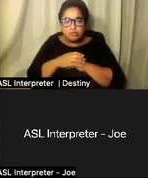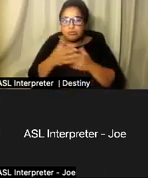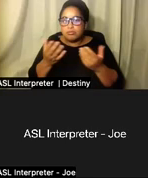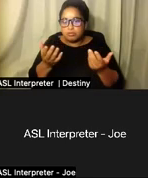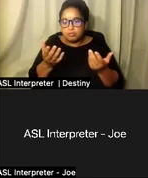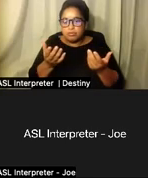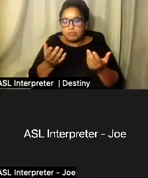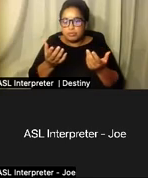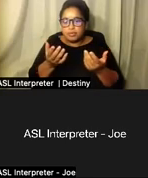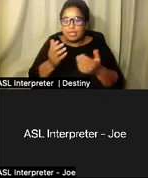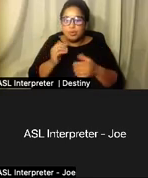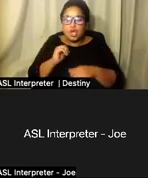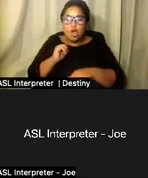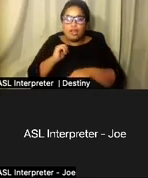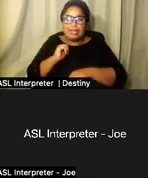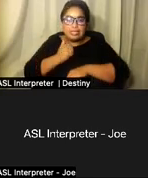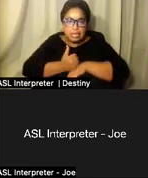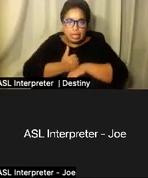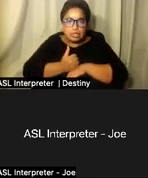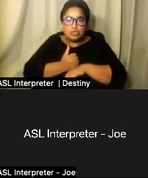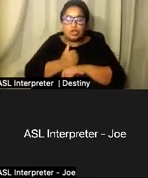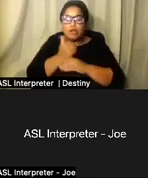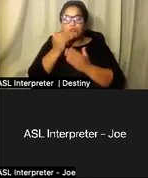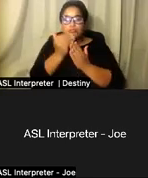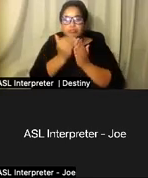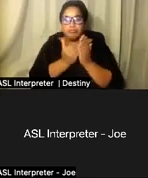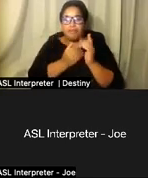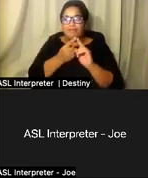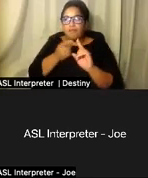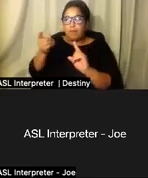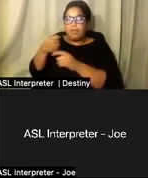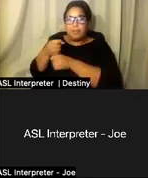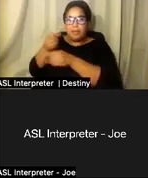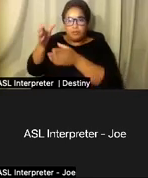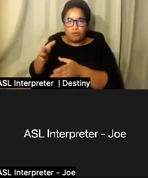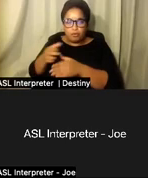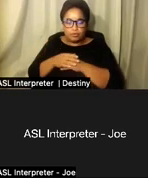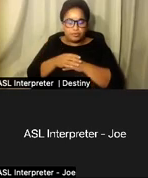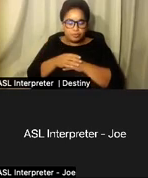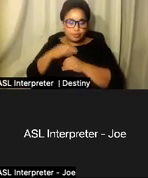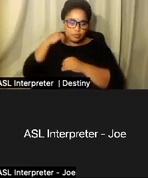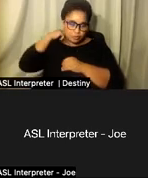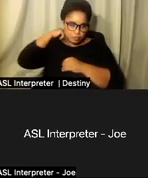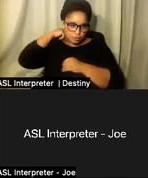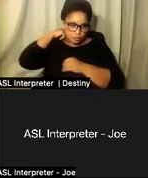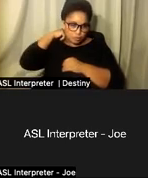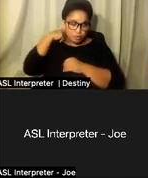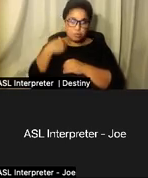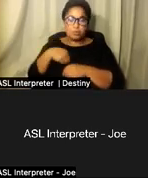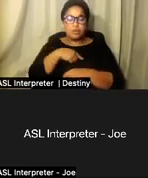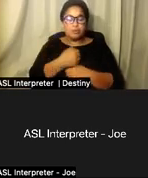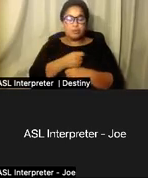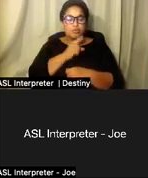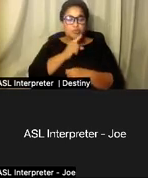the installation protocol from the adhesive manufacturer. So we want to ensure this